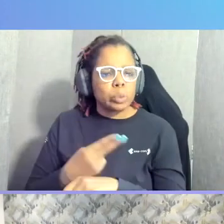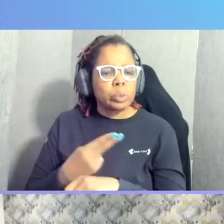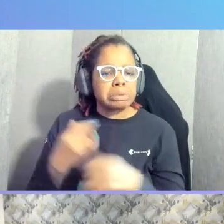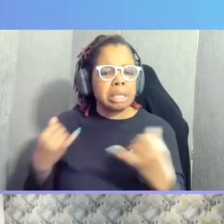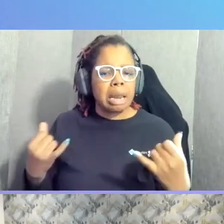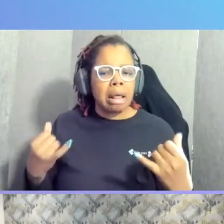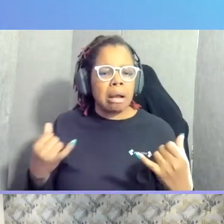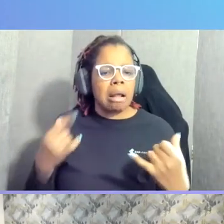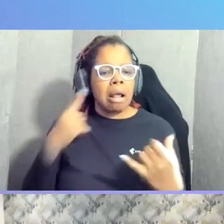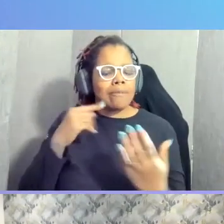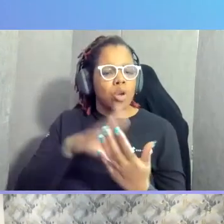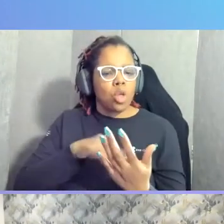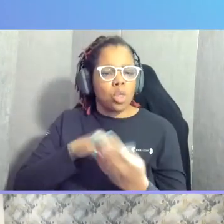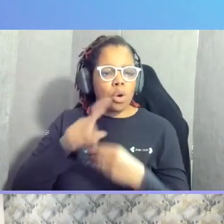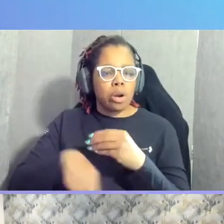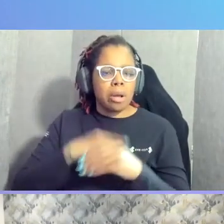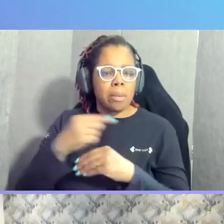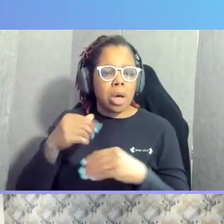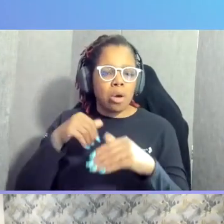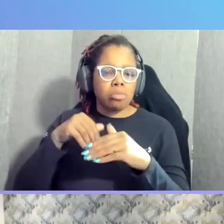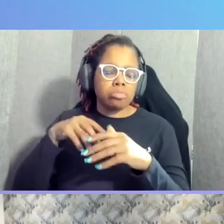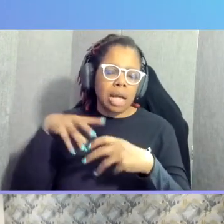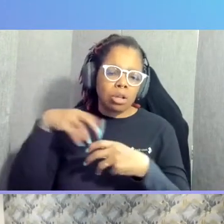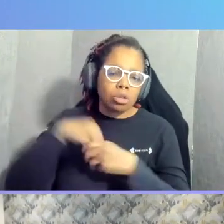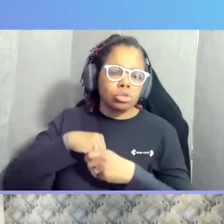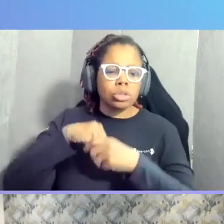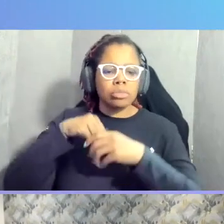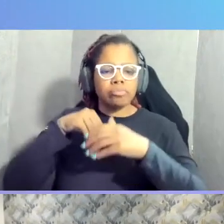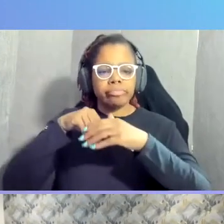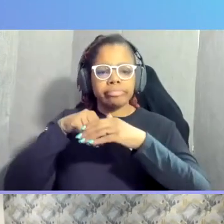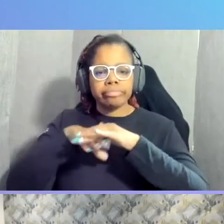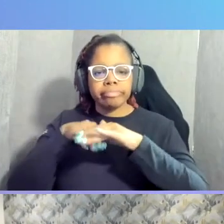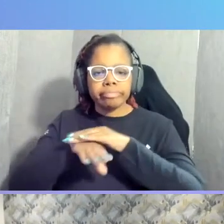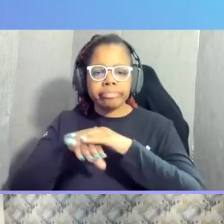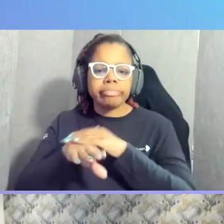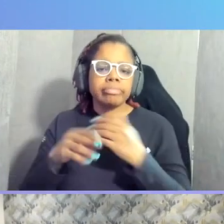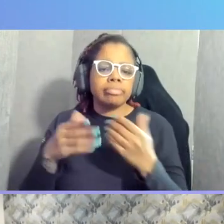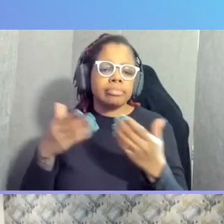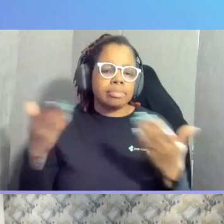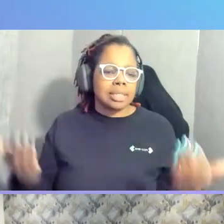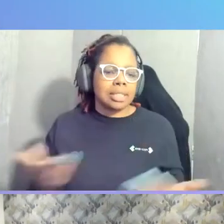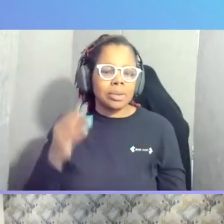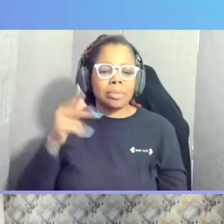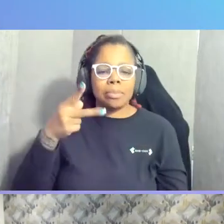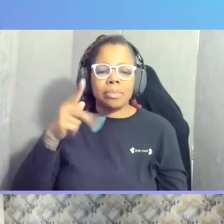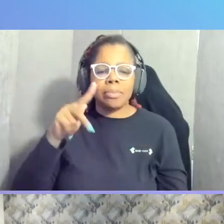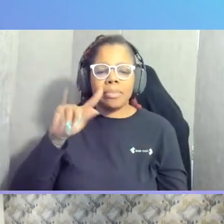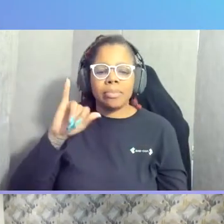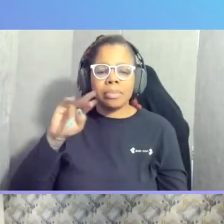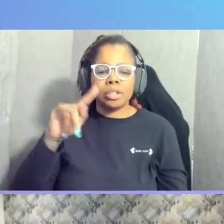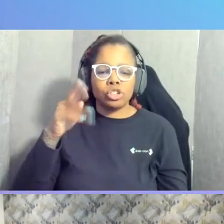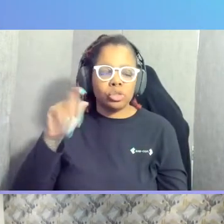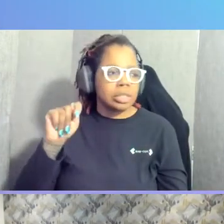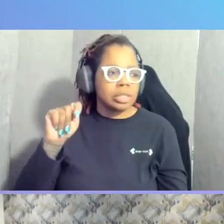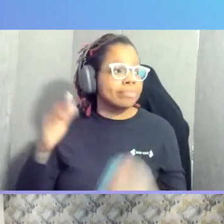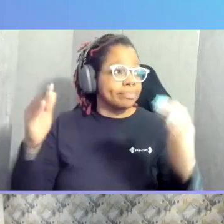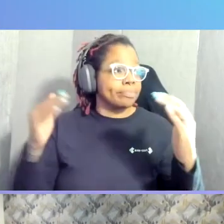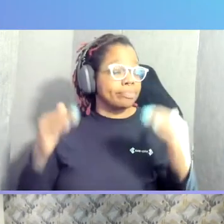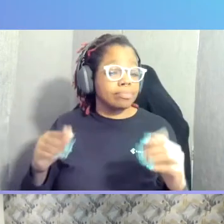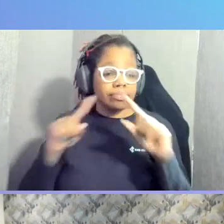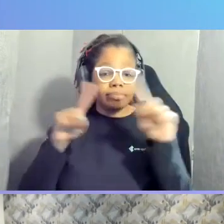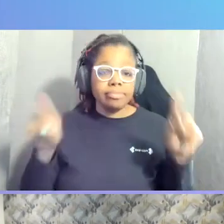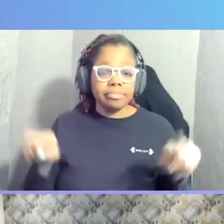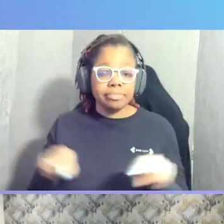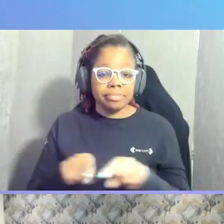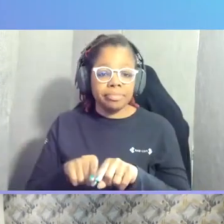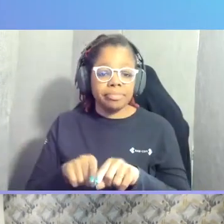to learn about inclusive and accessibility at Pinterest. On this next screen, I'm showing